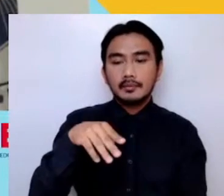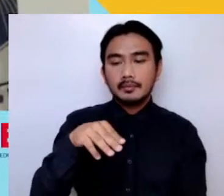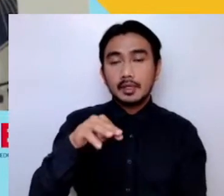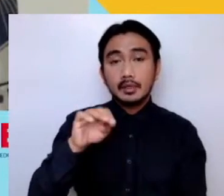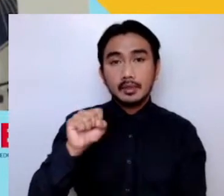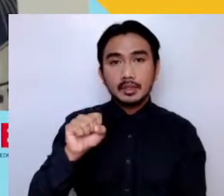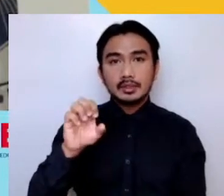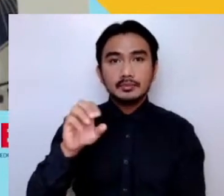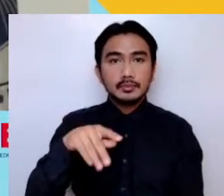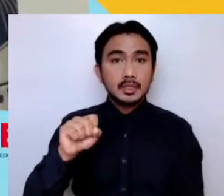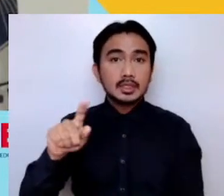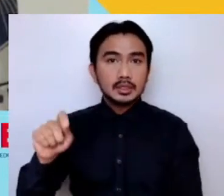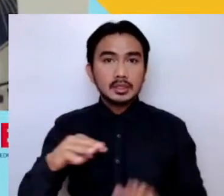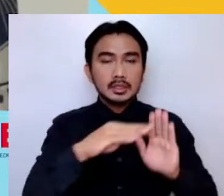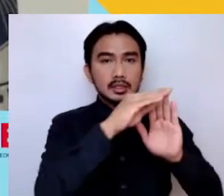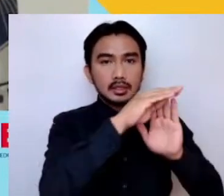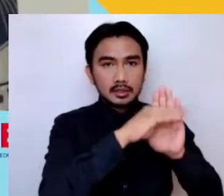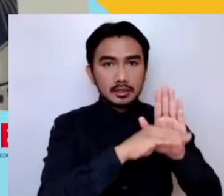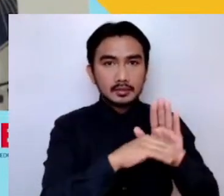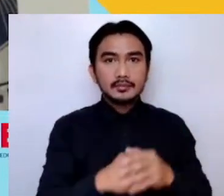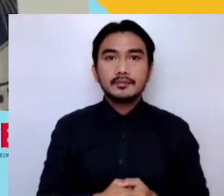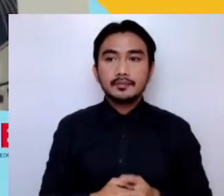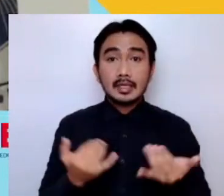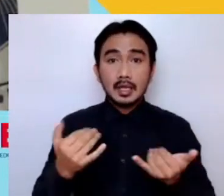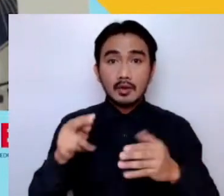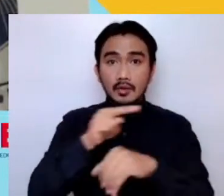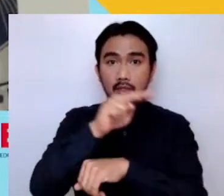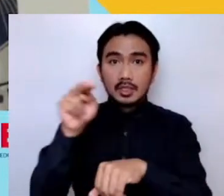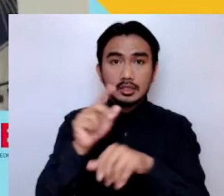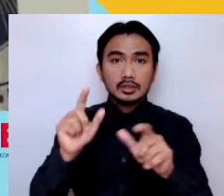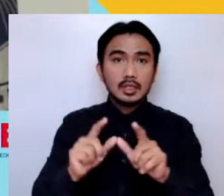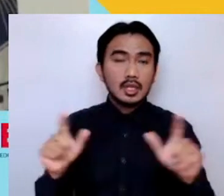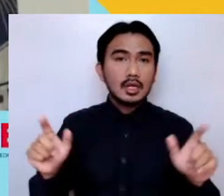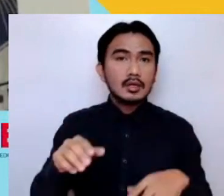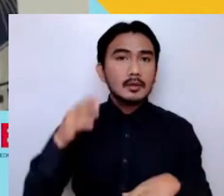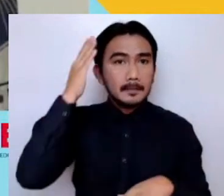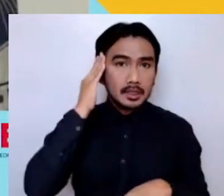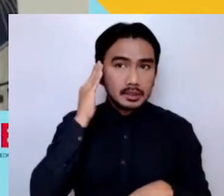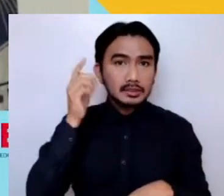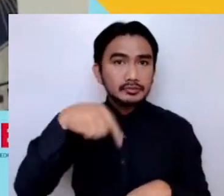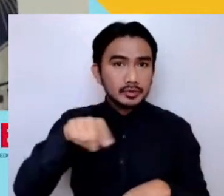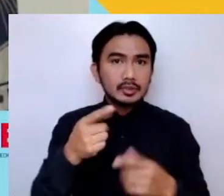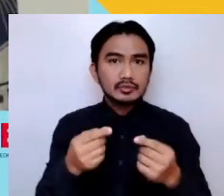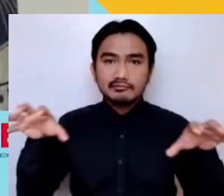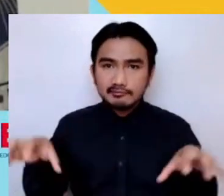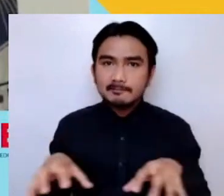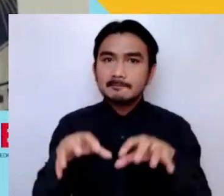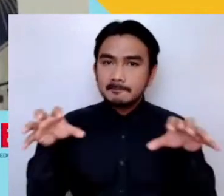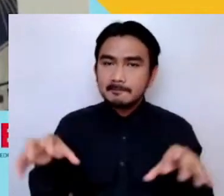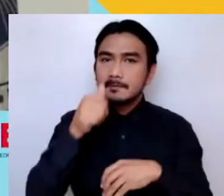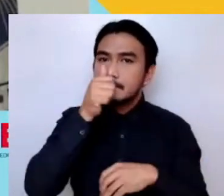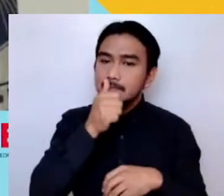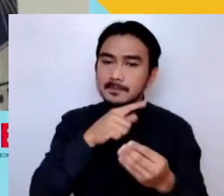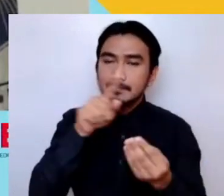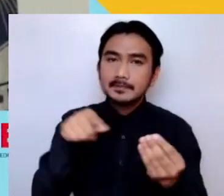At the national level, please ensure that we are working tirelessly on the development of